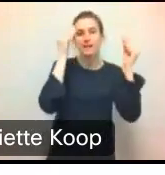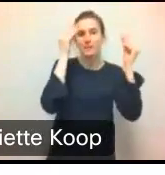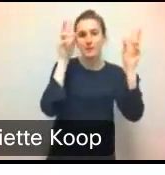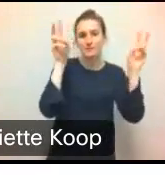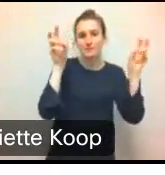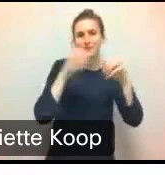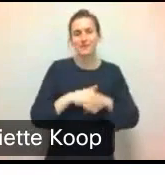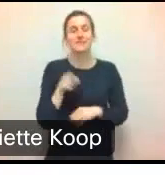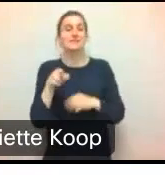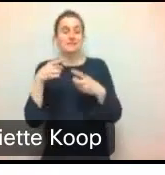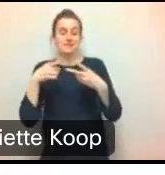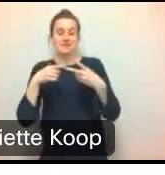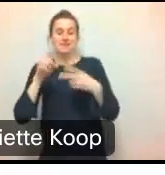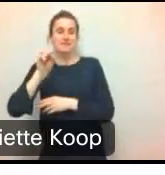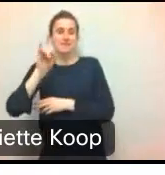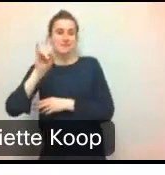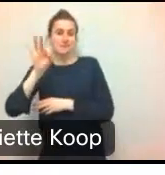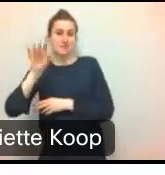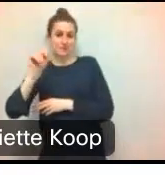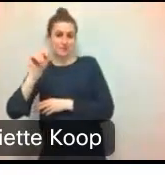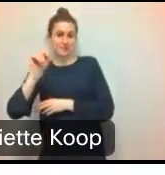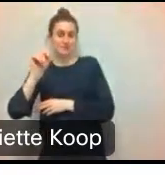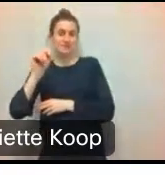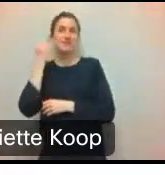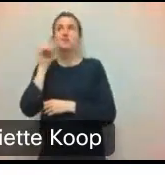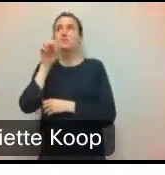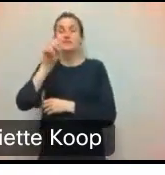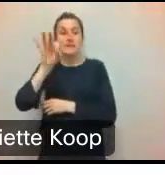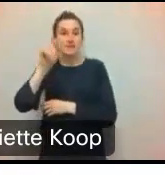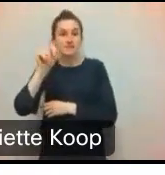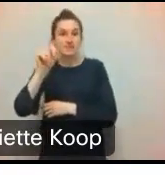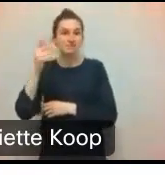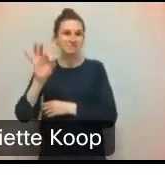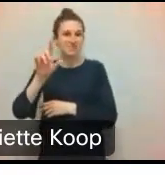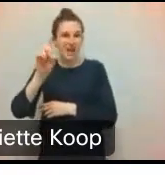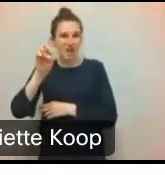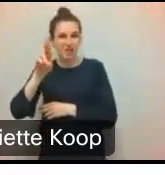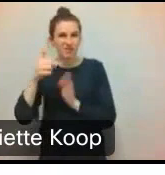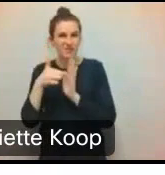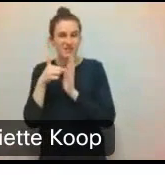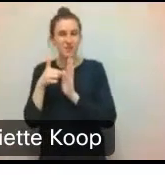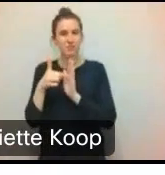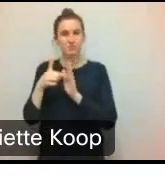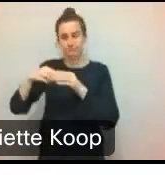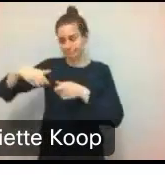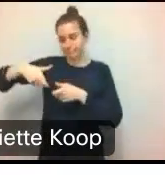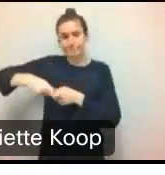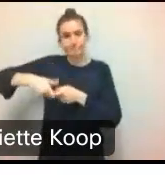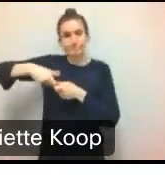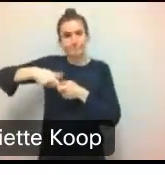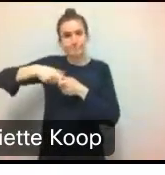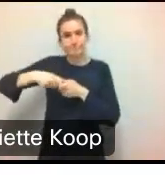SIFT, which is the other one that we're looking at, when you sift flour, for instance, you get the lumps out. So you can actually